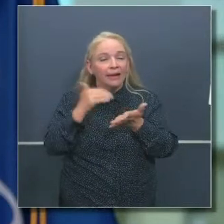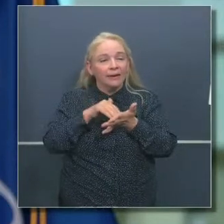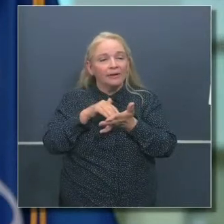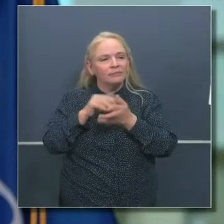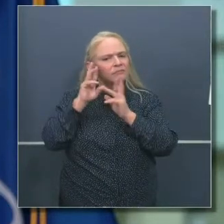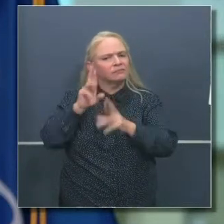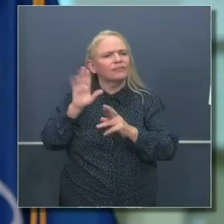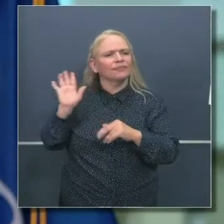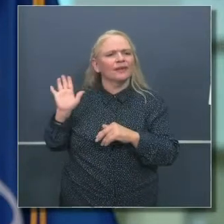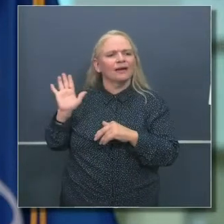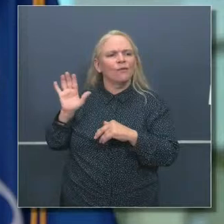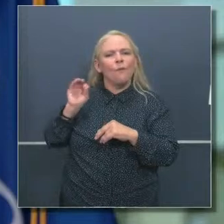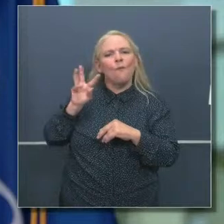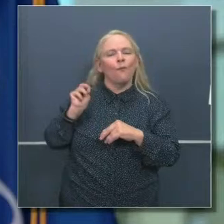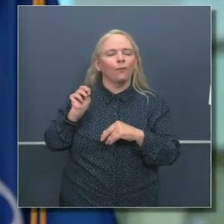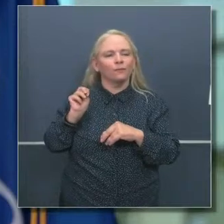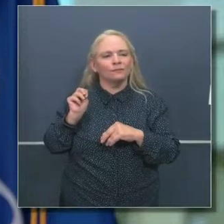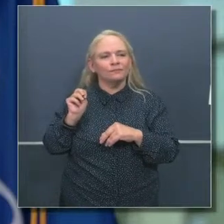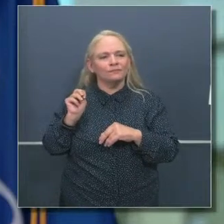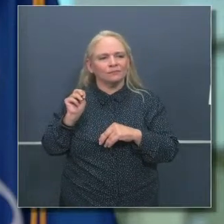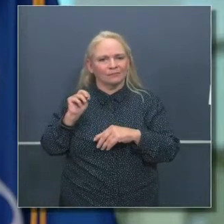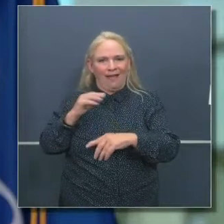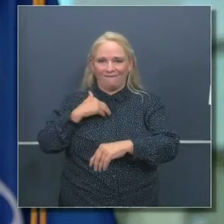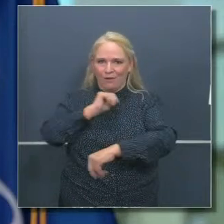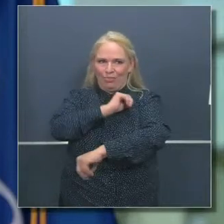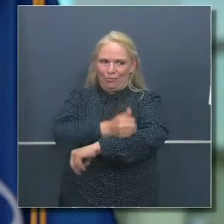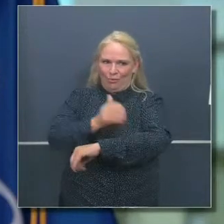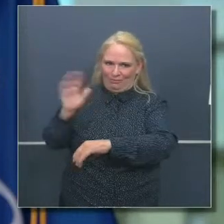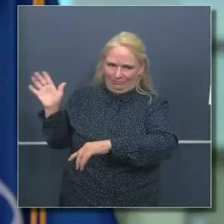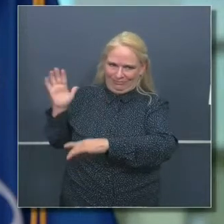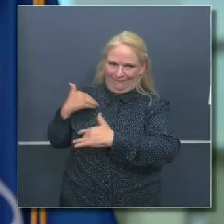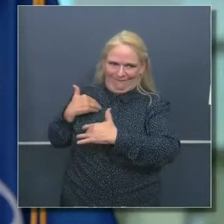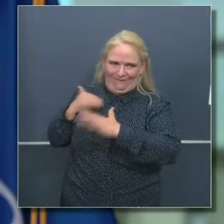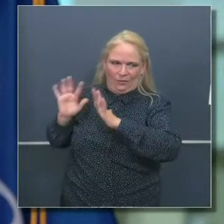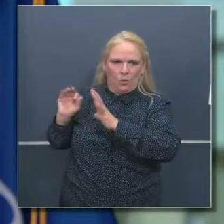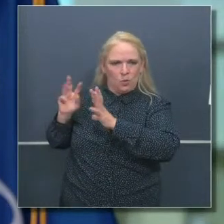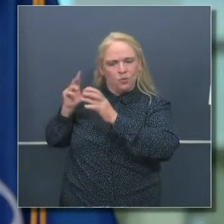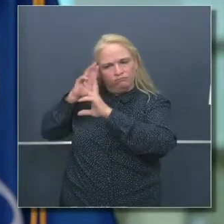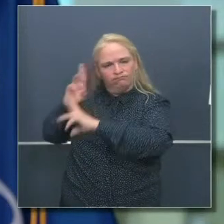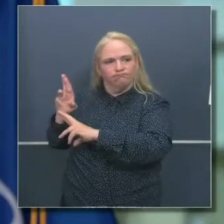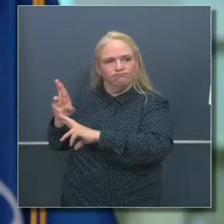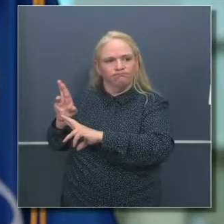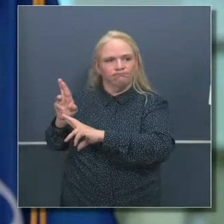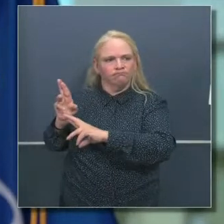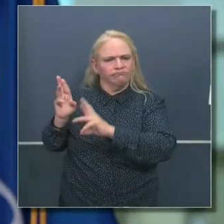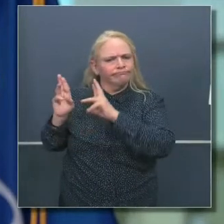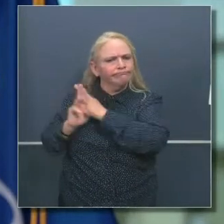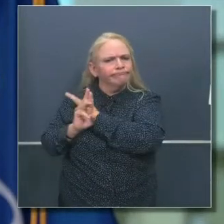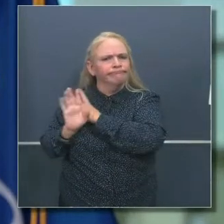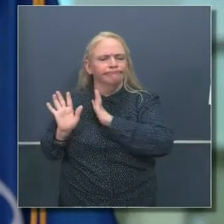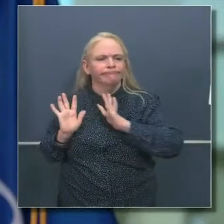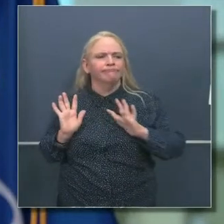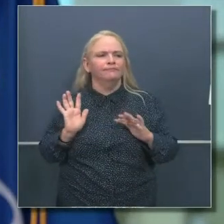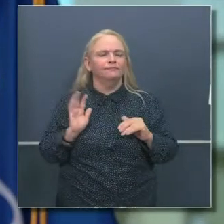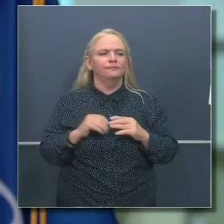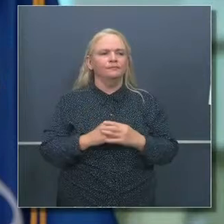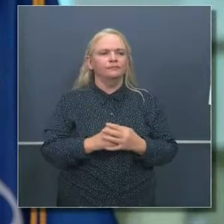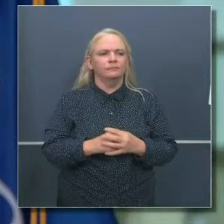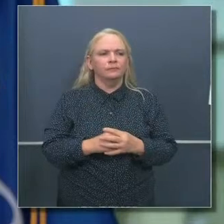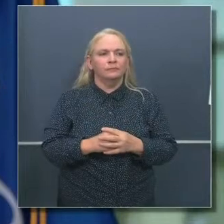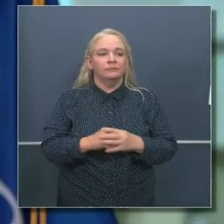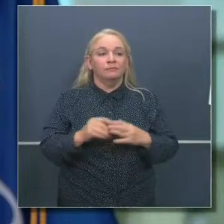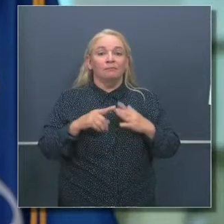their sovereignty and respecting the incredible partnership we have had over the course of many, many years, but also in the beginning of this